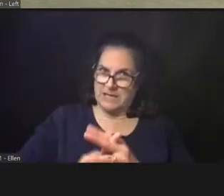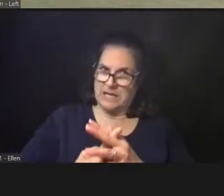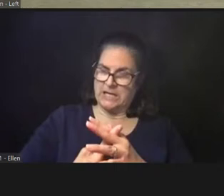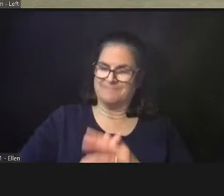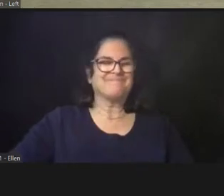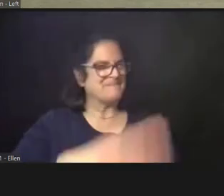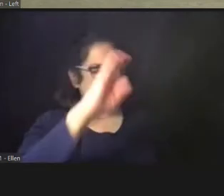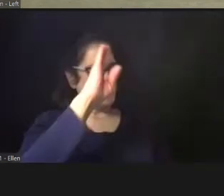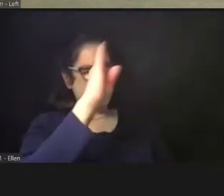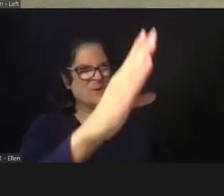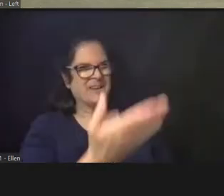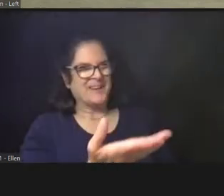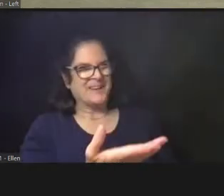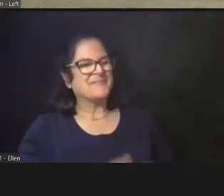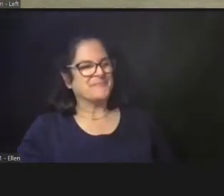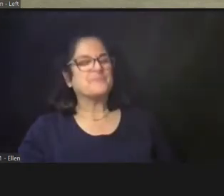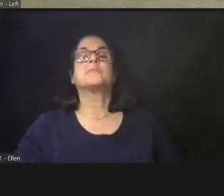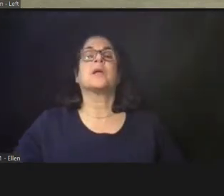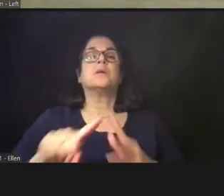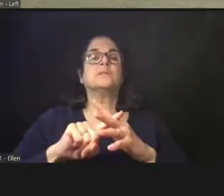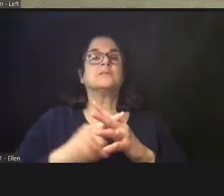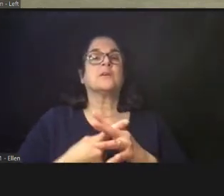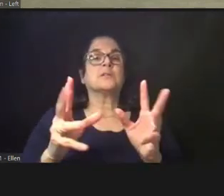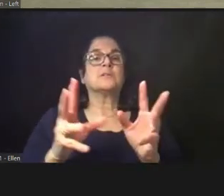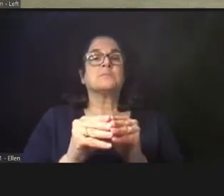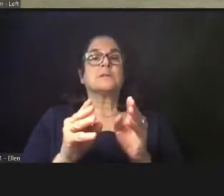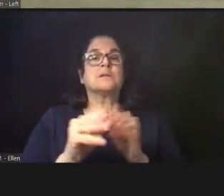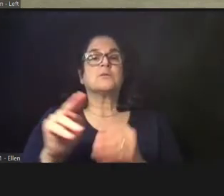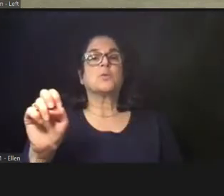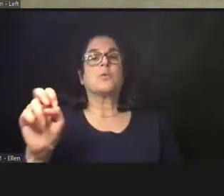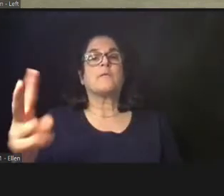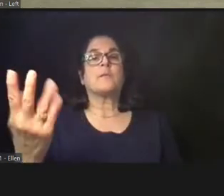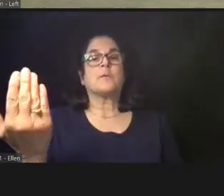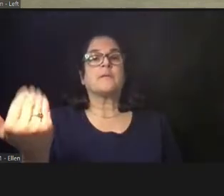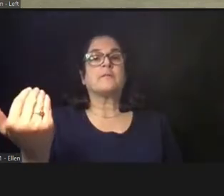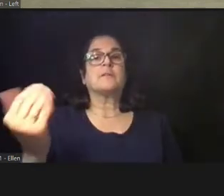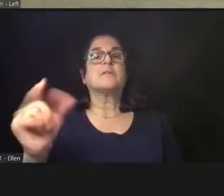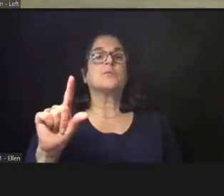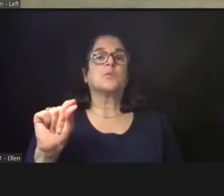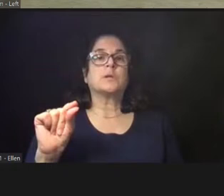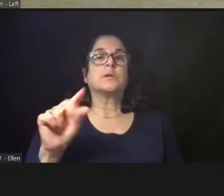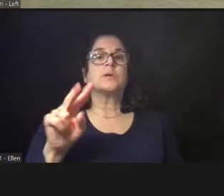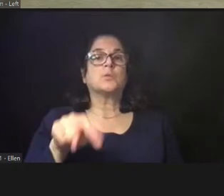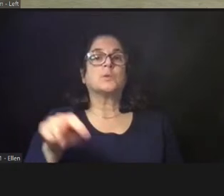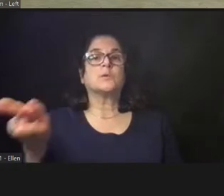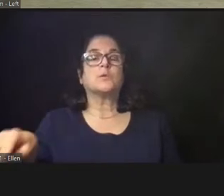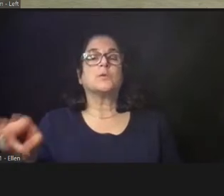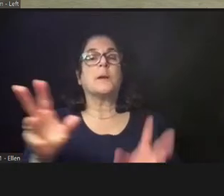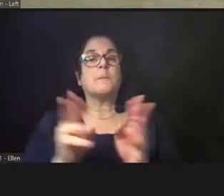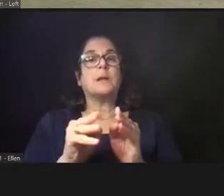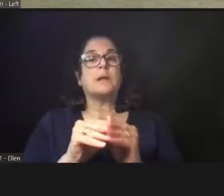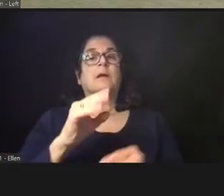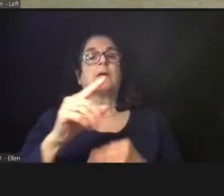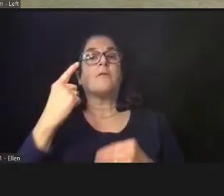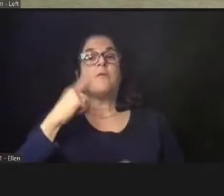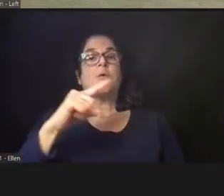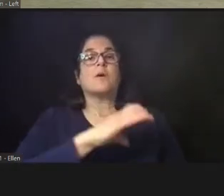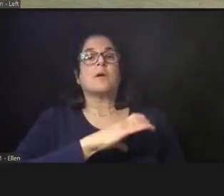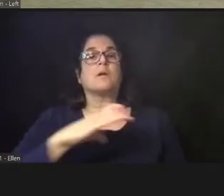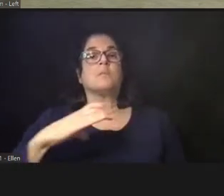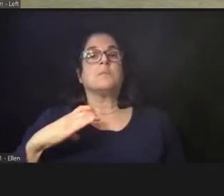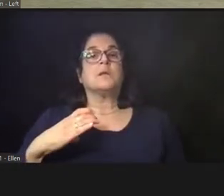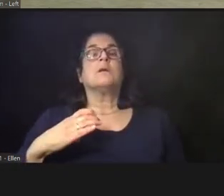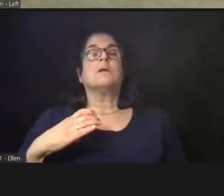afternoon. I would like to call to order the November 15, 2022 meeting of the Committee on Finance, Audit, and